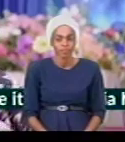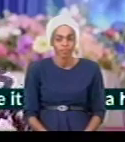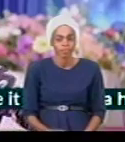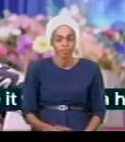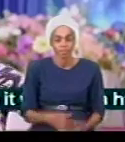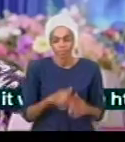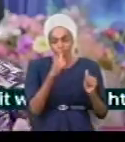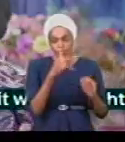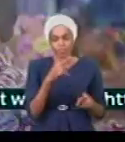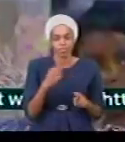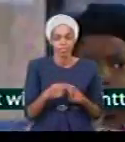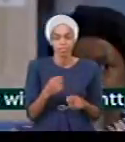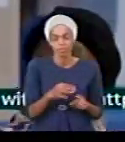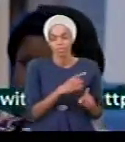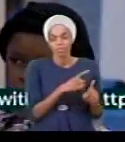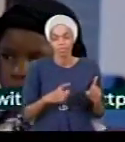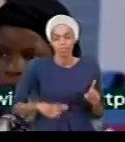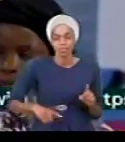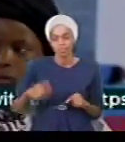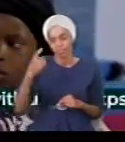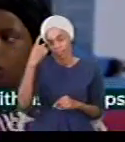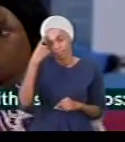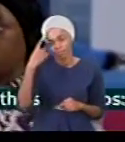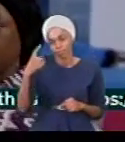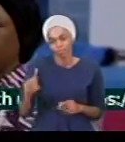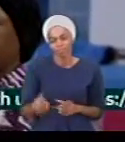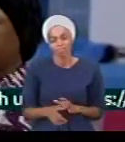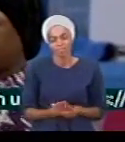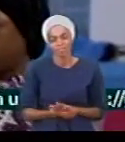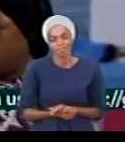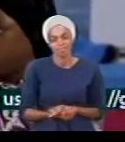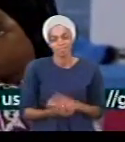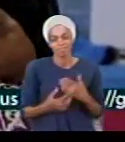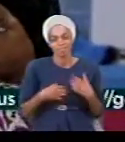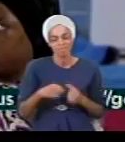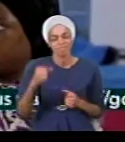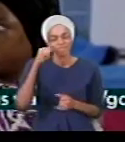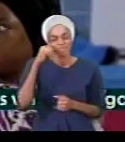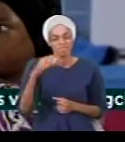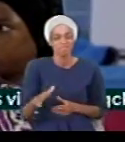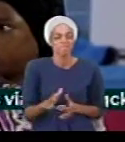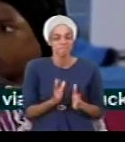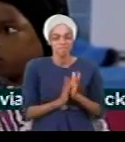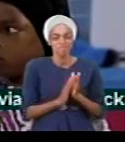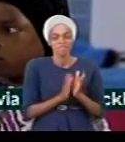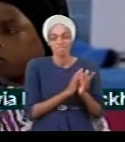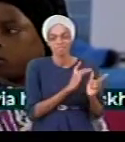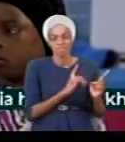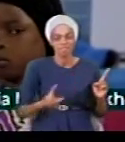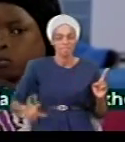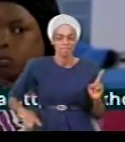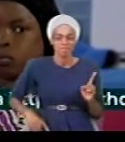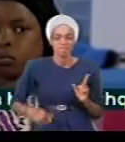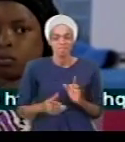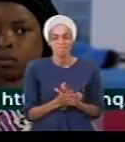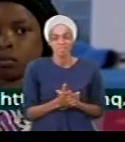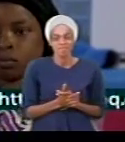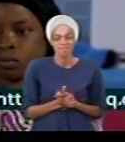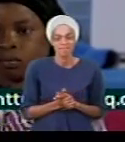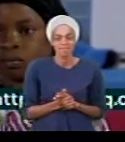Praise the Lord. Praise the living Jesus. My name is Adiola Grace. I'm from Edo